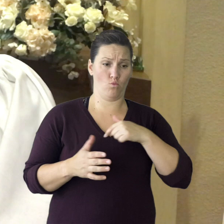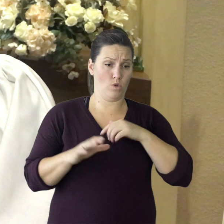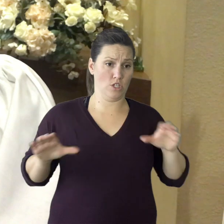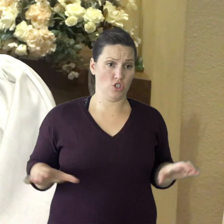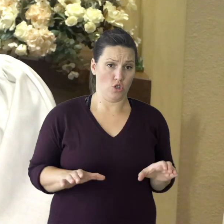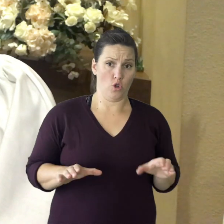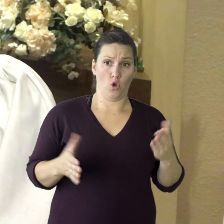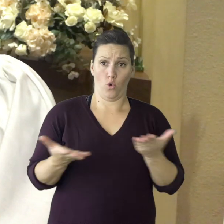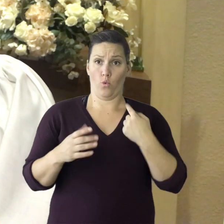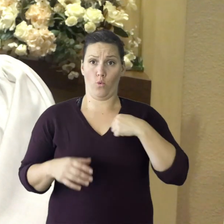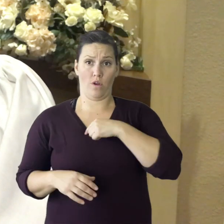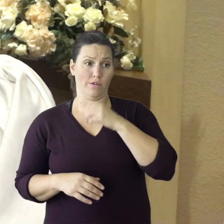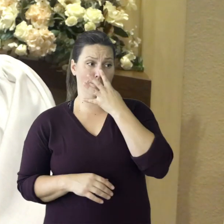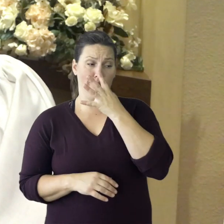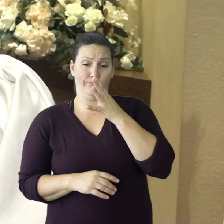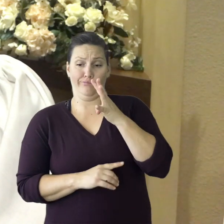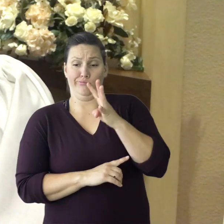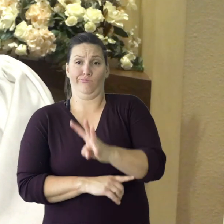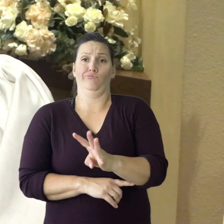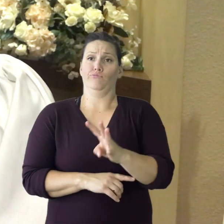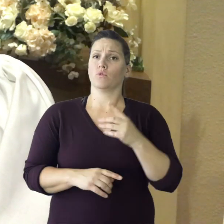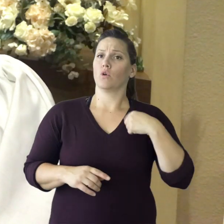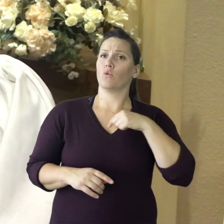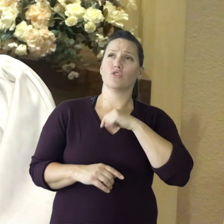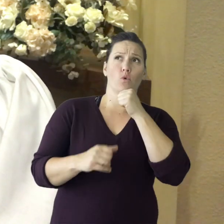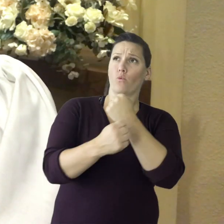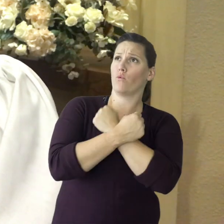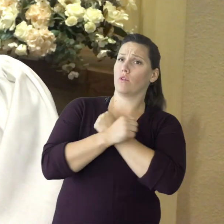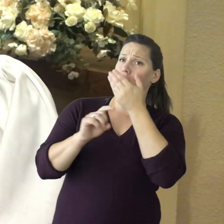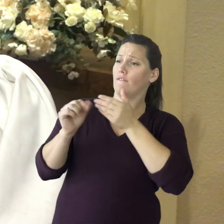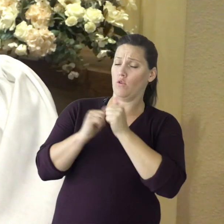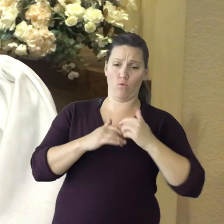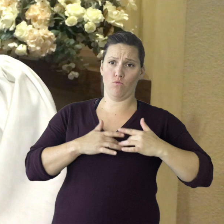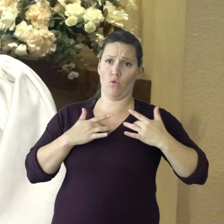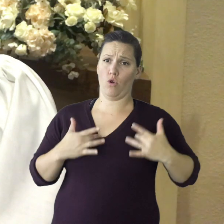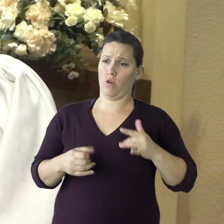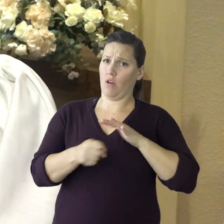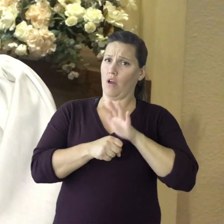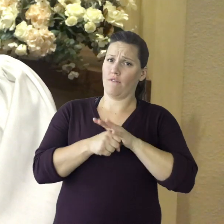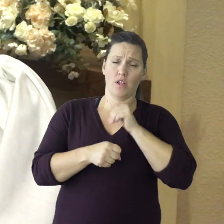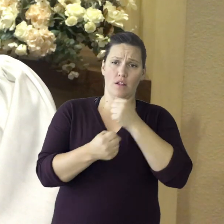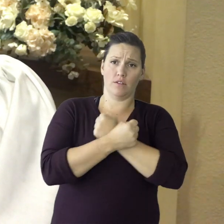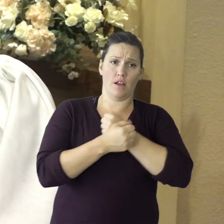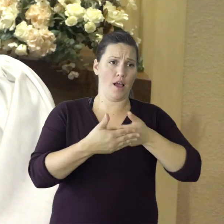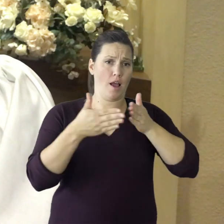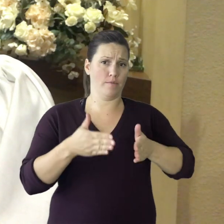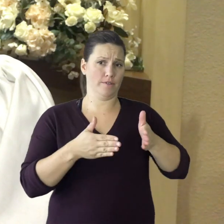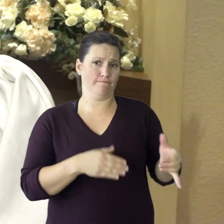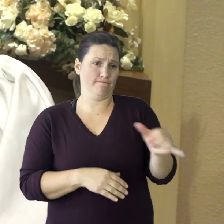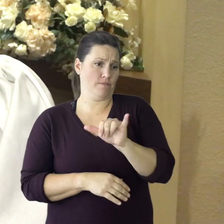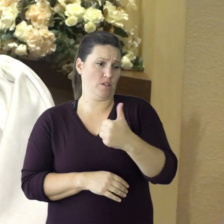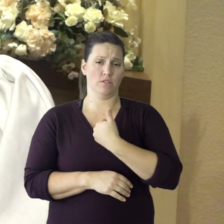done and by what we have left undone. We have not loved you with our whole heart. We have not loved our neighbors